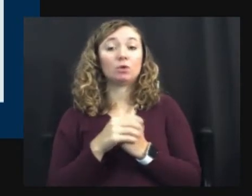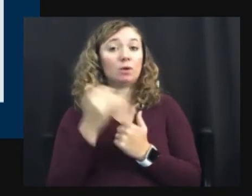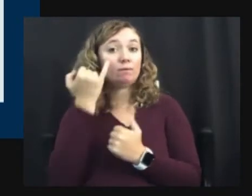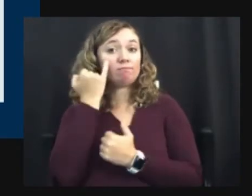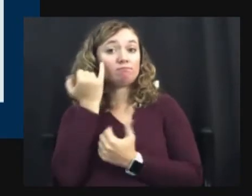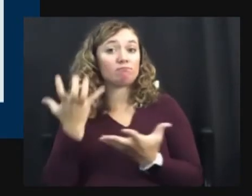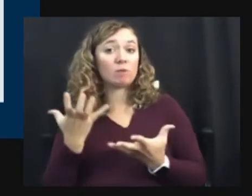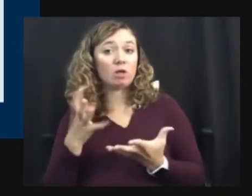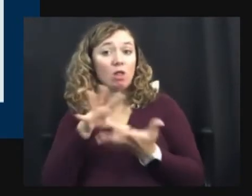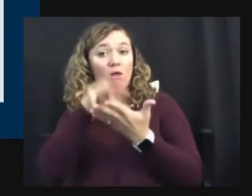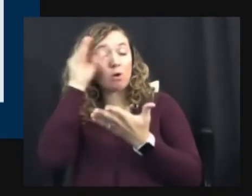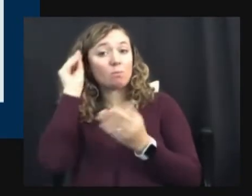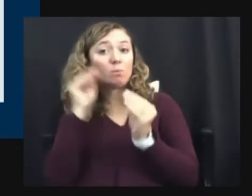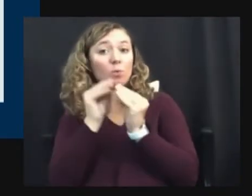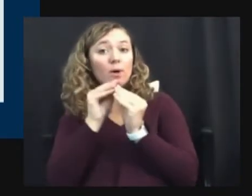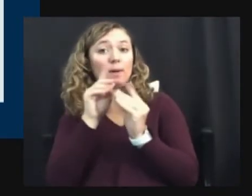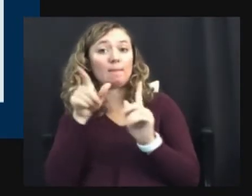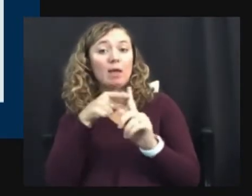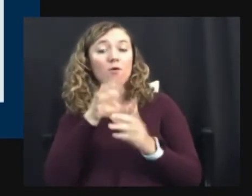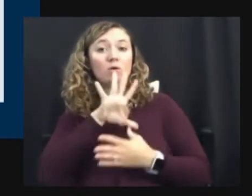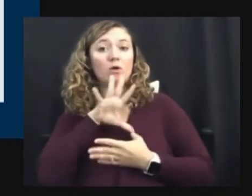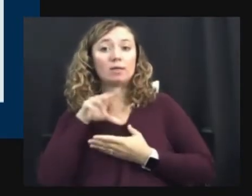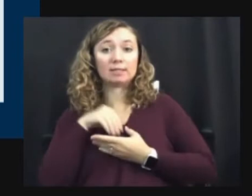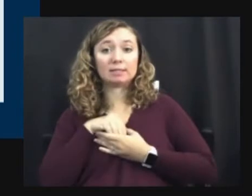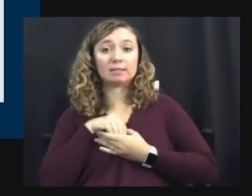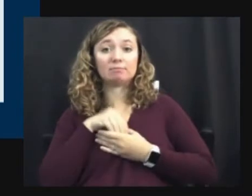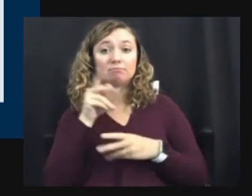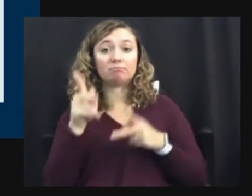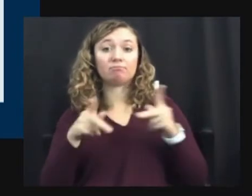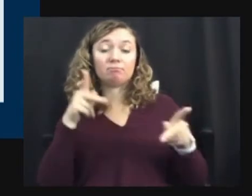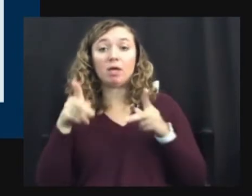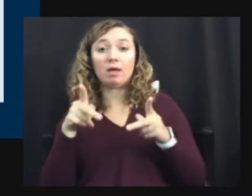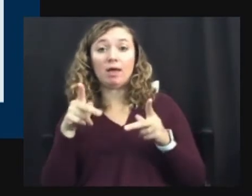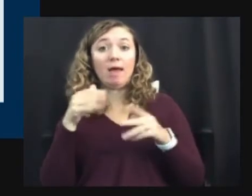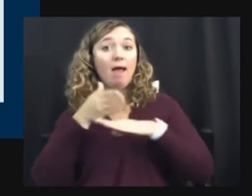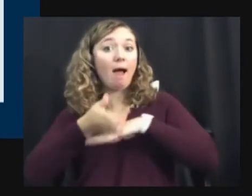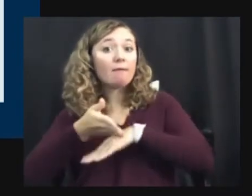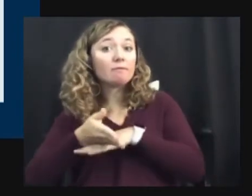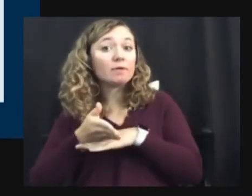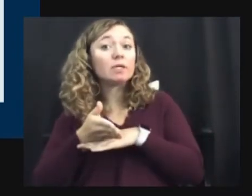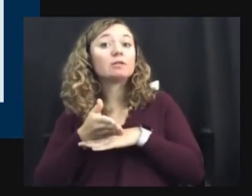more about autistics after this conference, feel free to check us out.